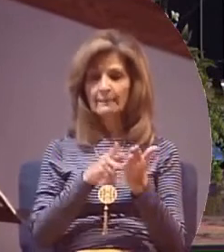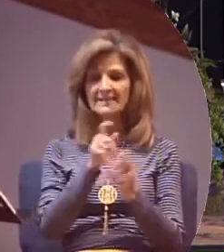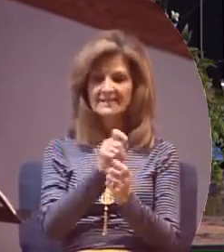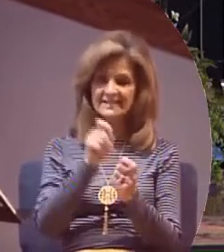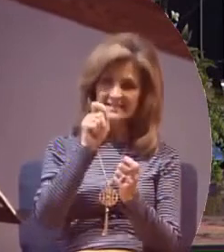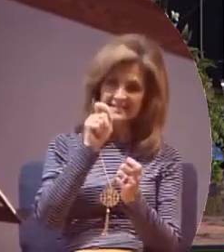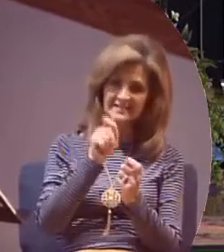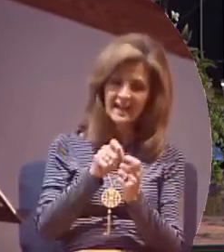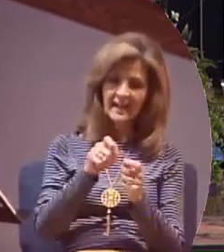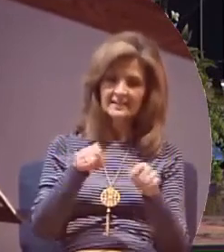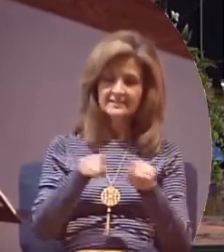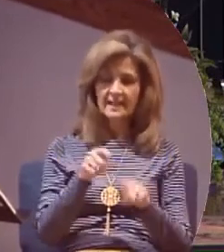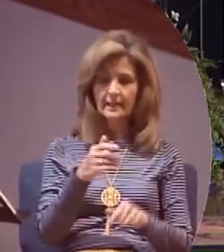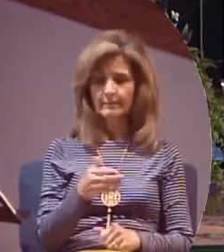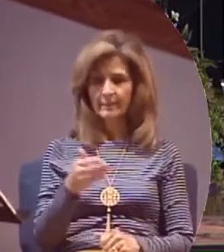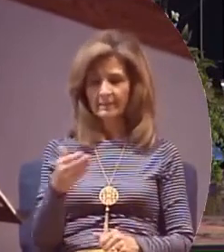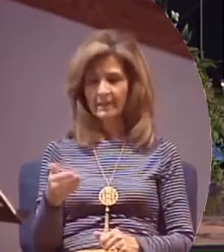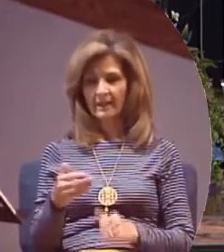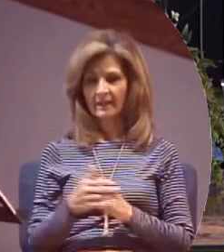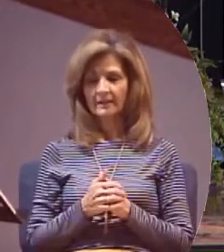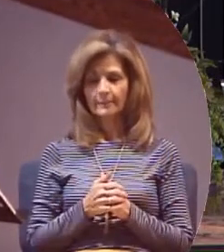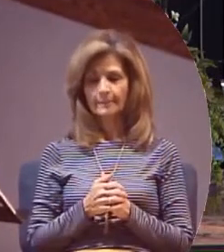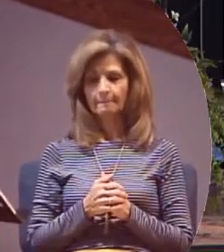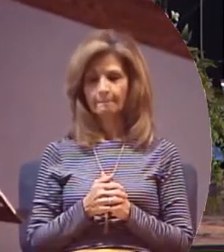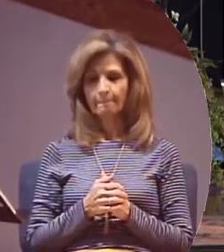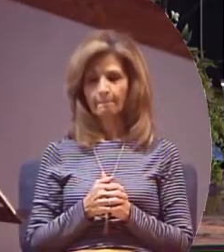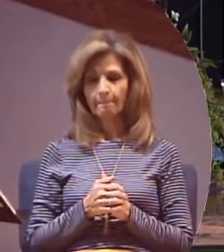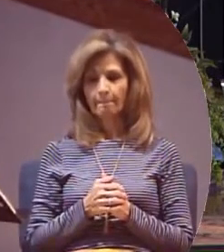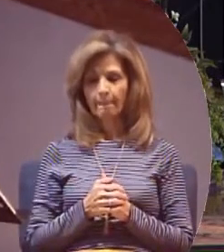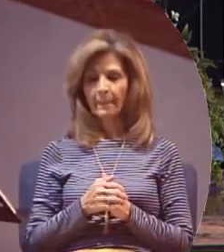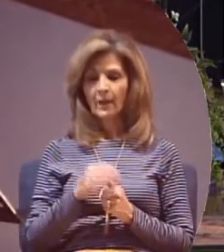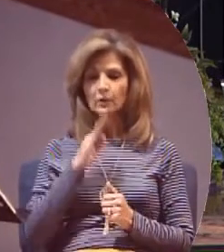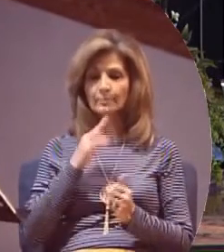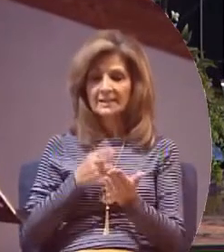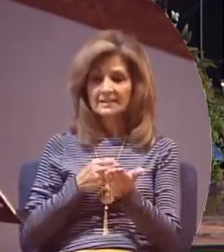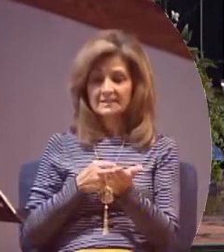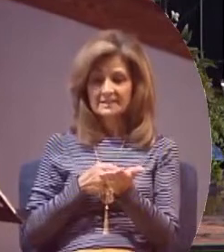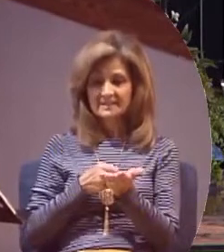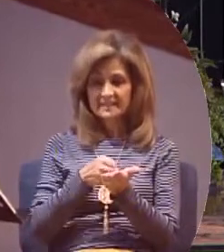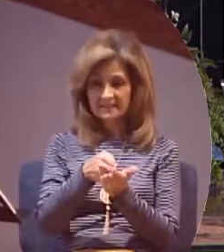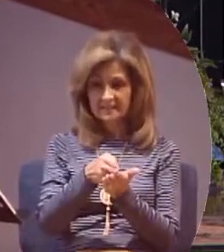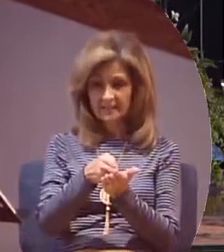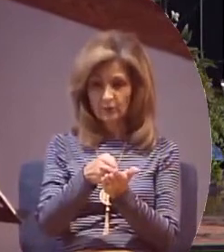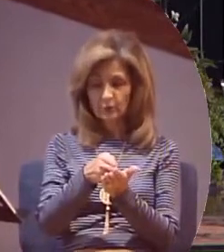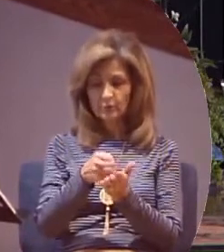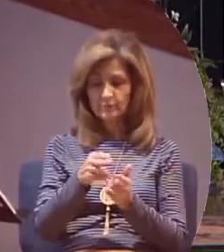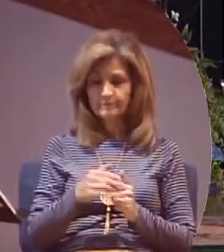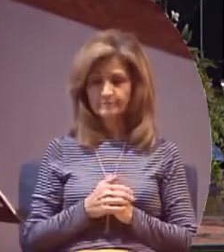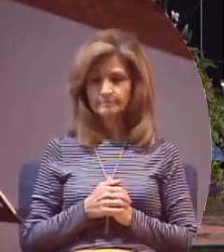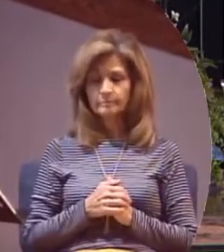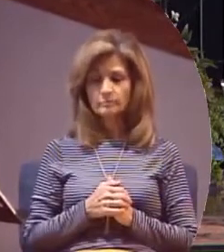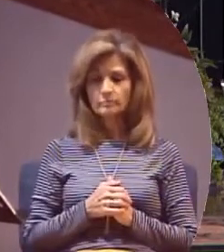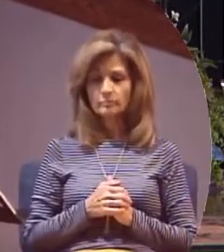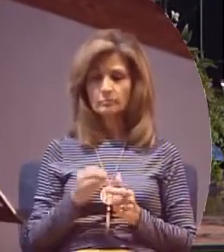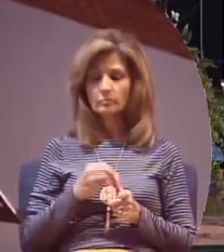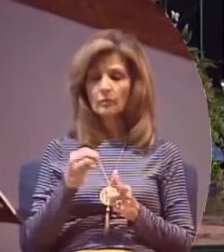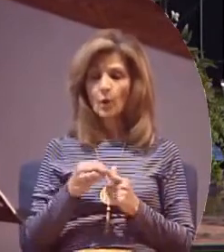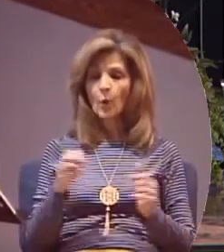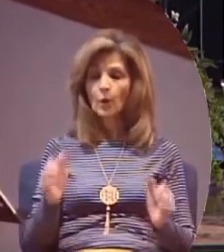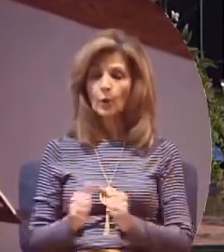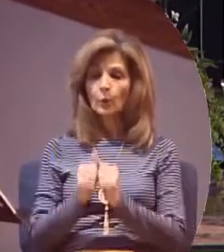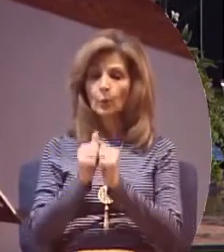same thing, and it means this, to be sincere, or it means to be